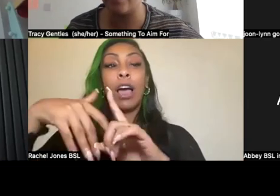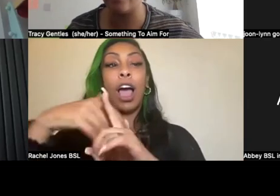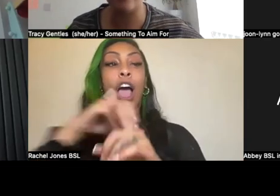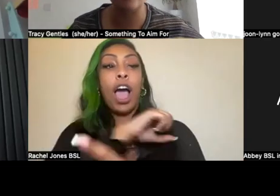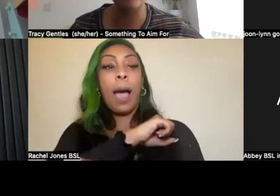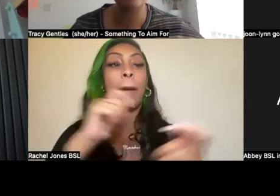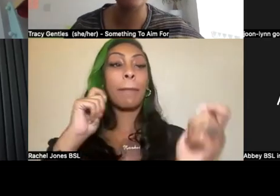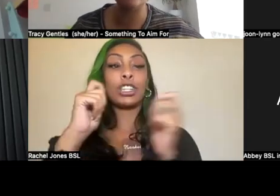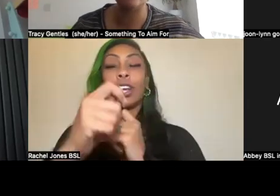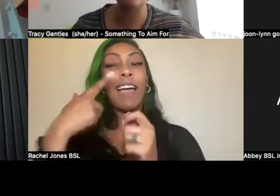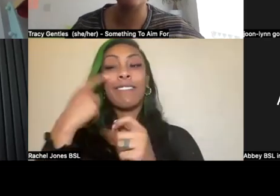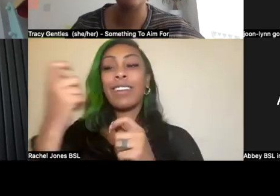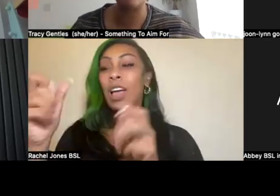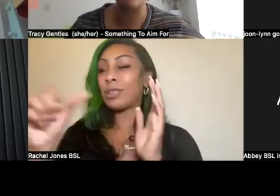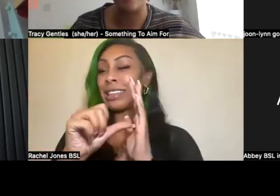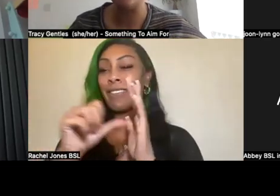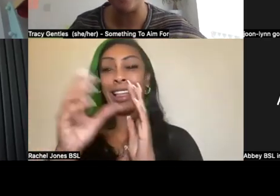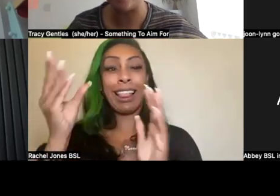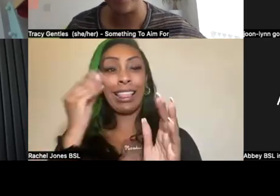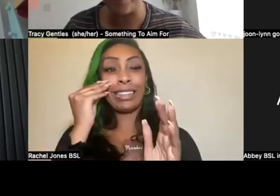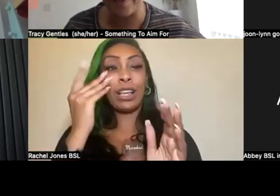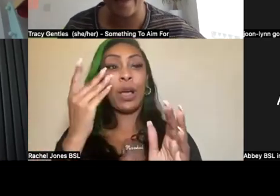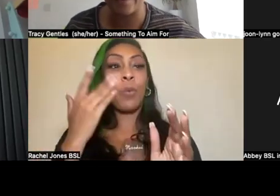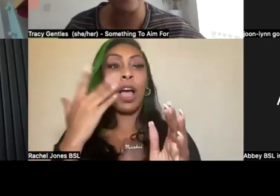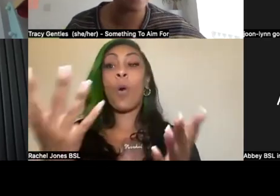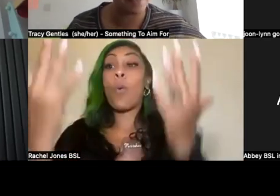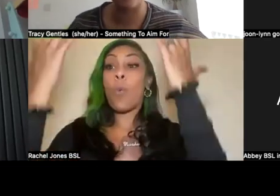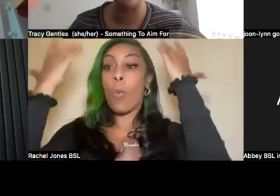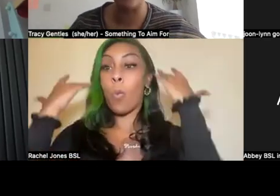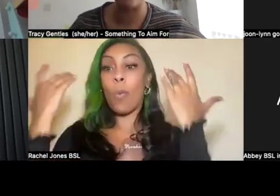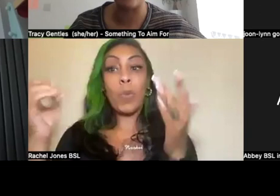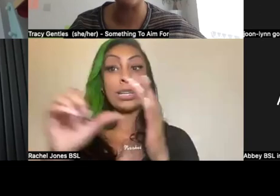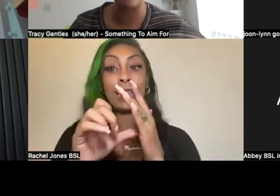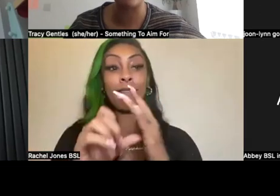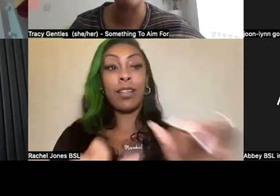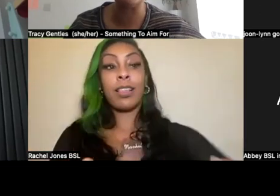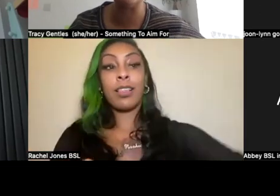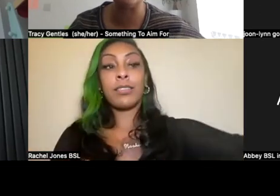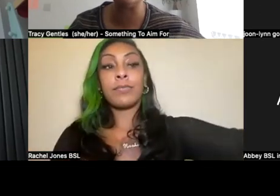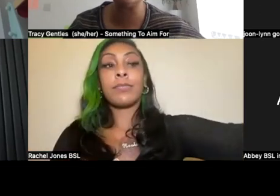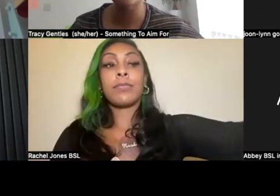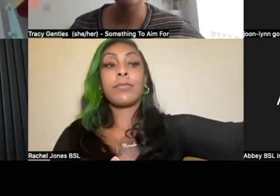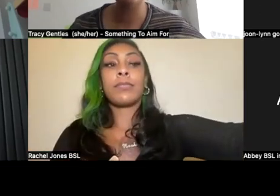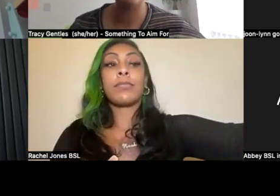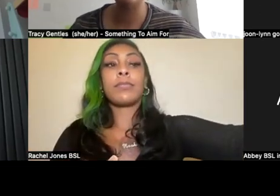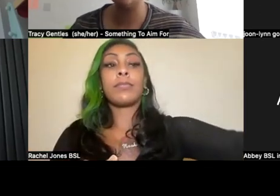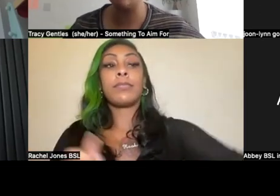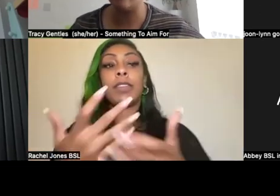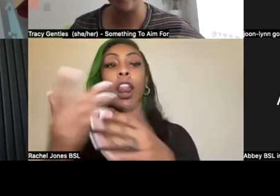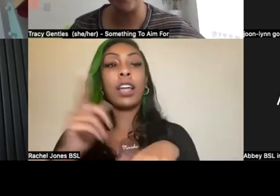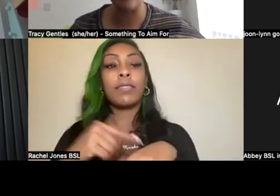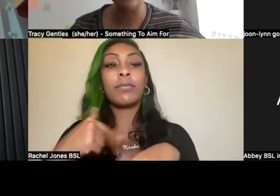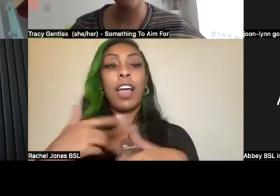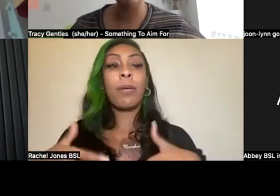this week, because I think listening when you're overwhelmed is difficult, and I have at times been overwhelmed by the conversations, but I really